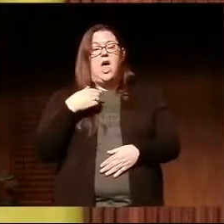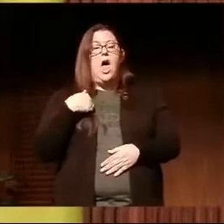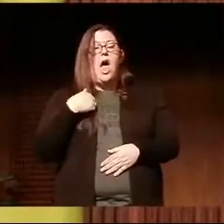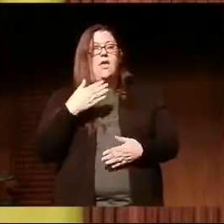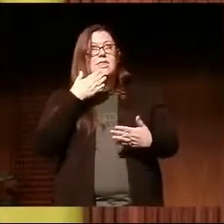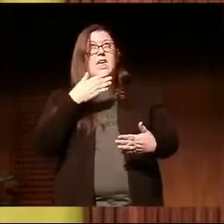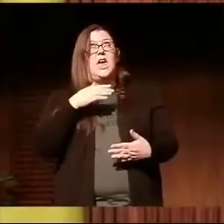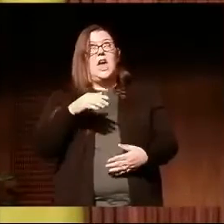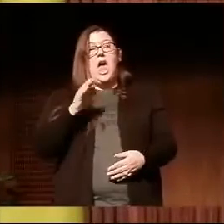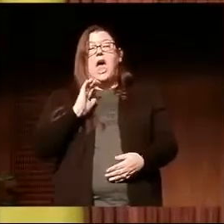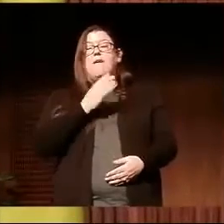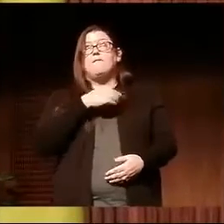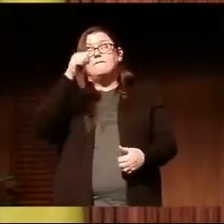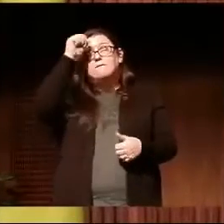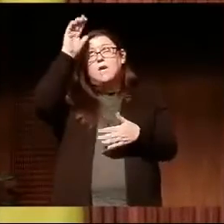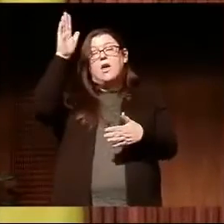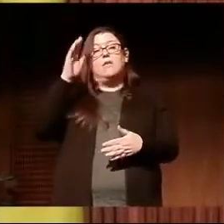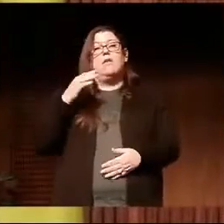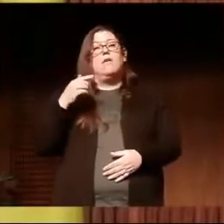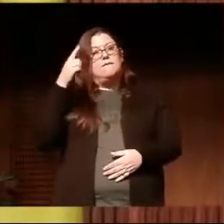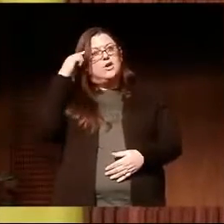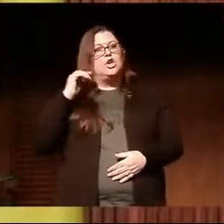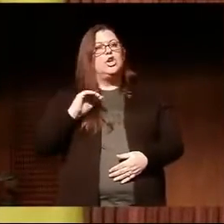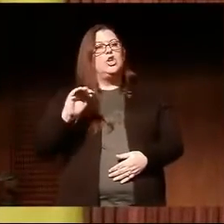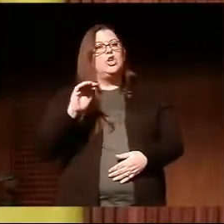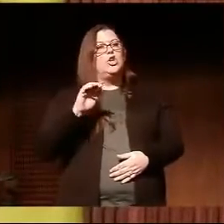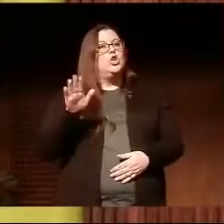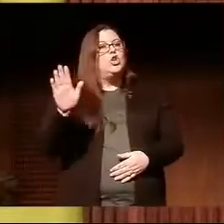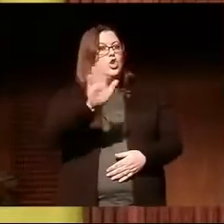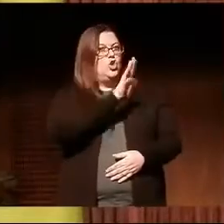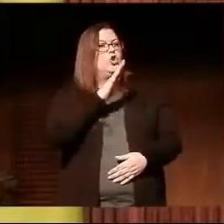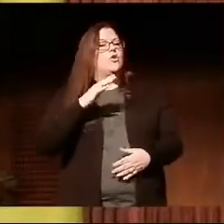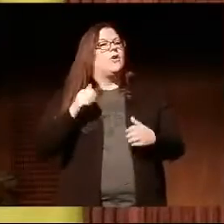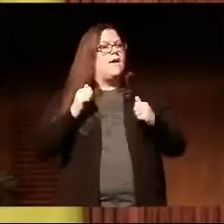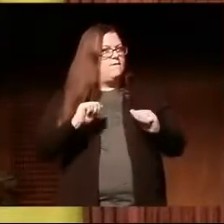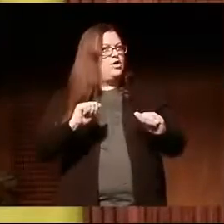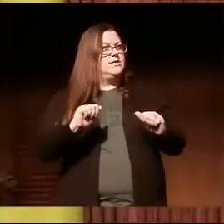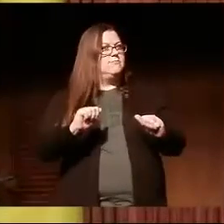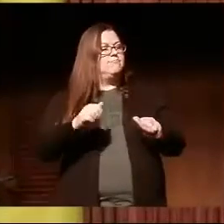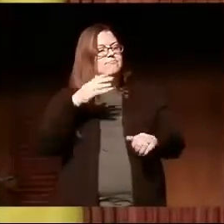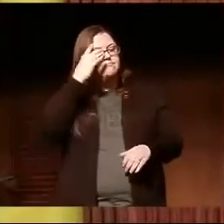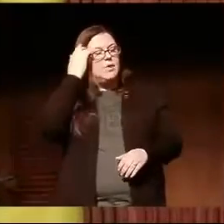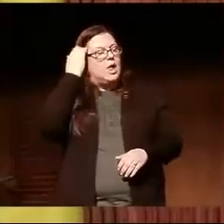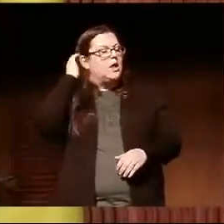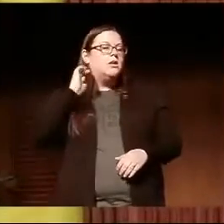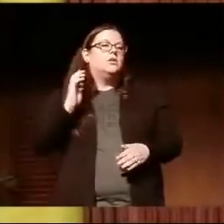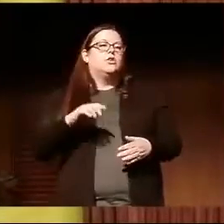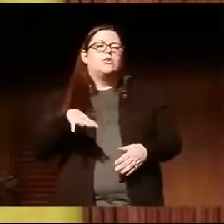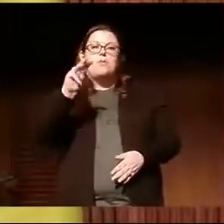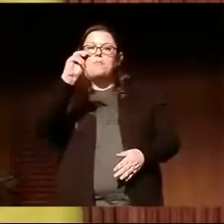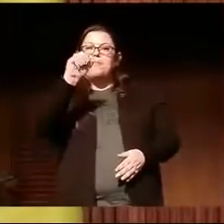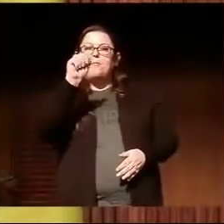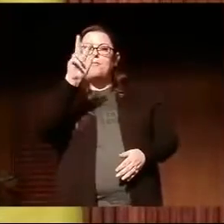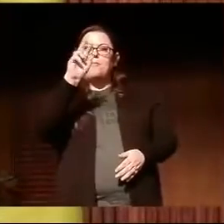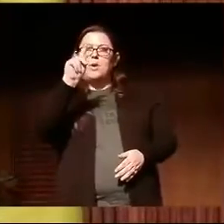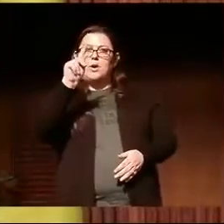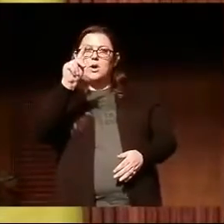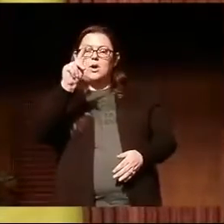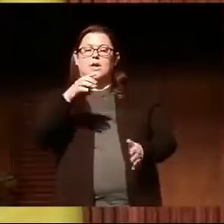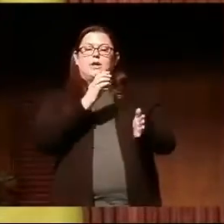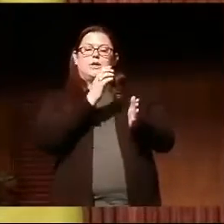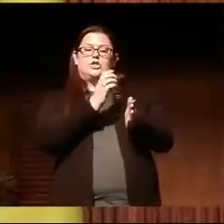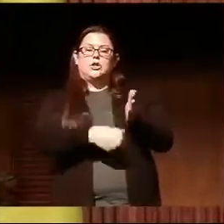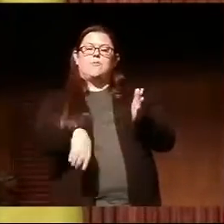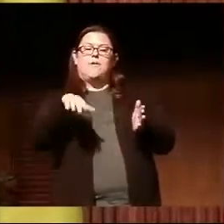thank our Father for your efforts. Turn to the Gospel of Mark, chapter 5. We'll be reading